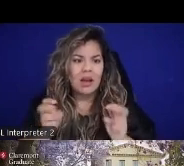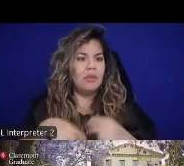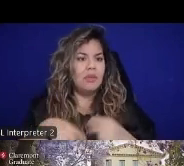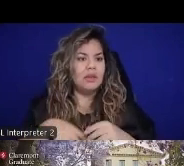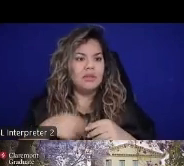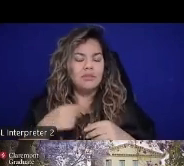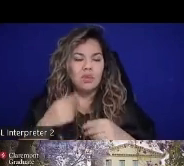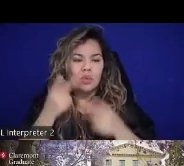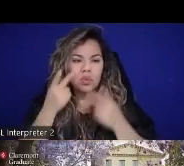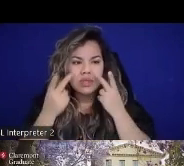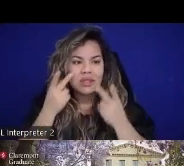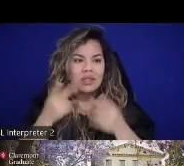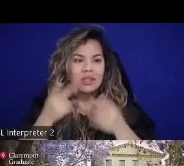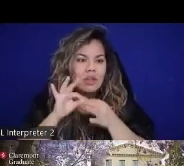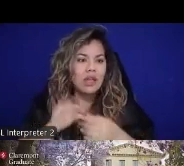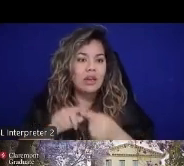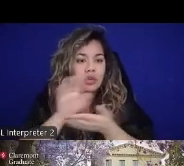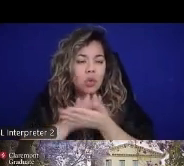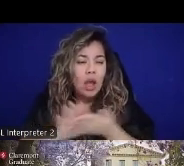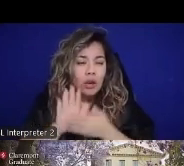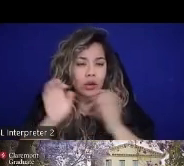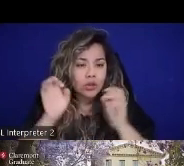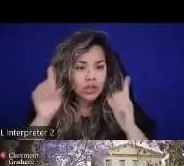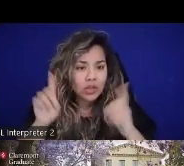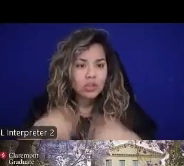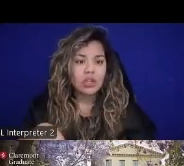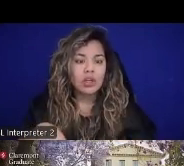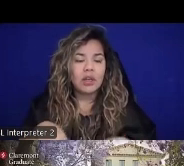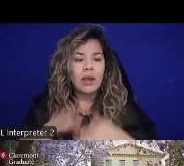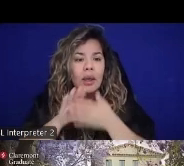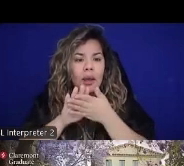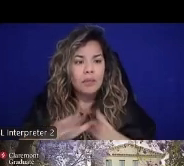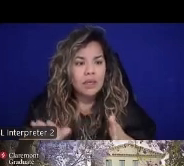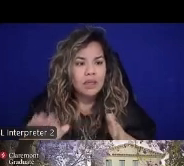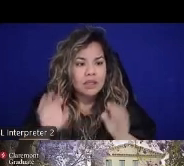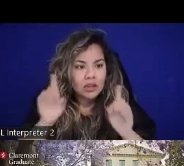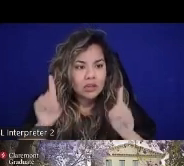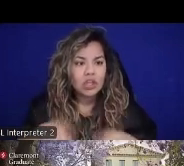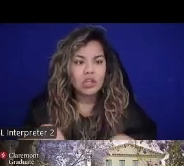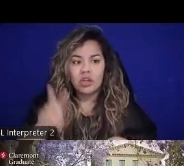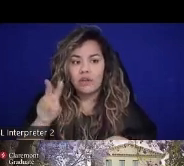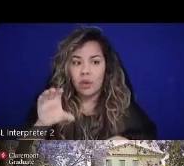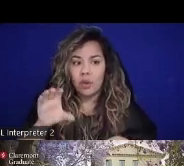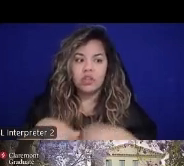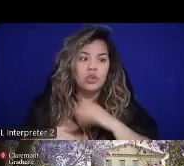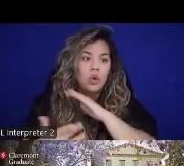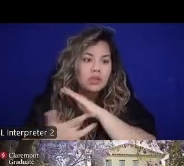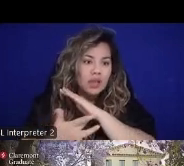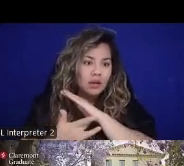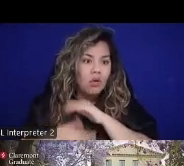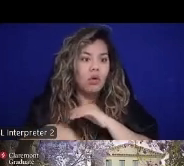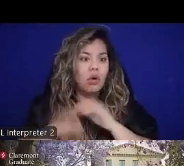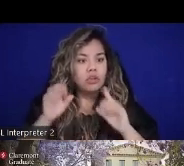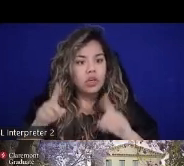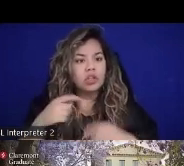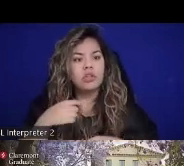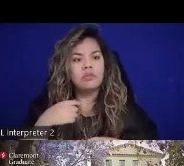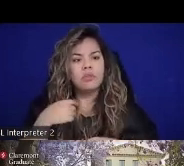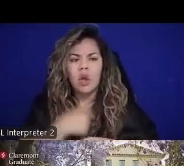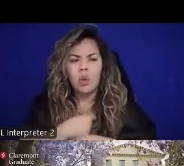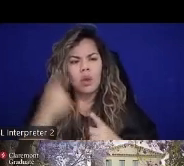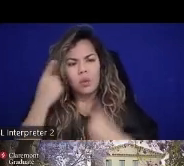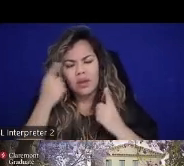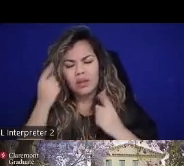education, vocational and technical education. I would say we would consider all of those topics and methodologies, but again,